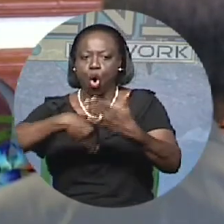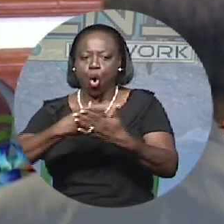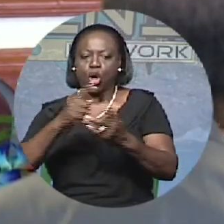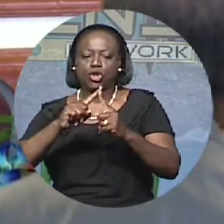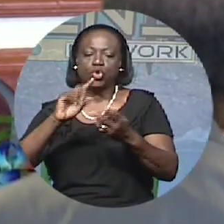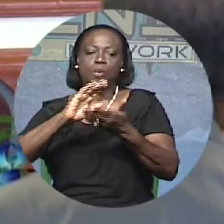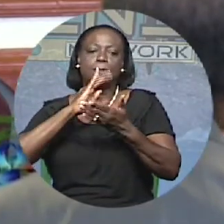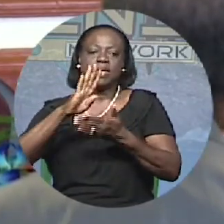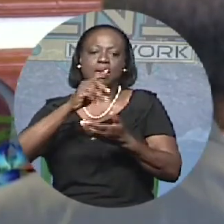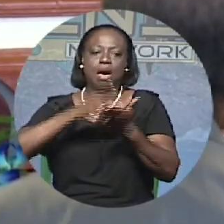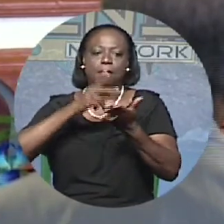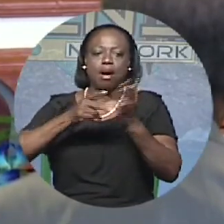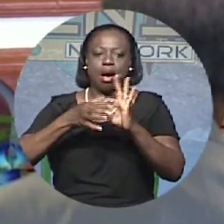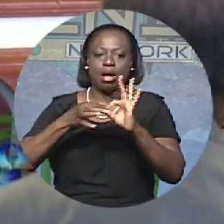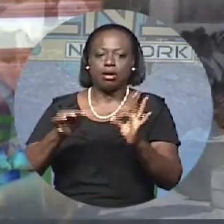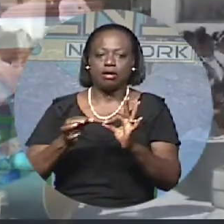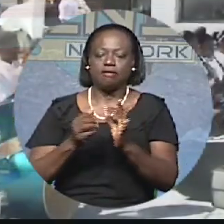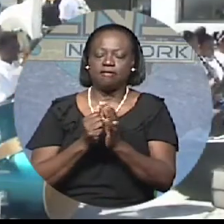become a part of.